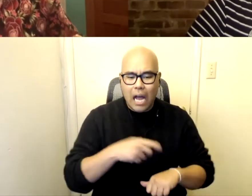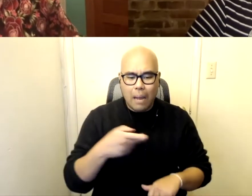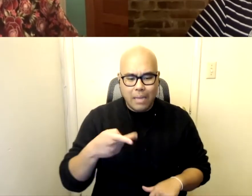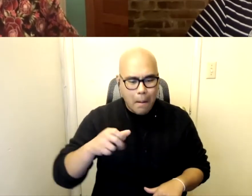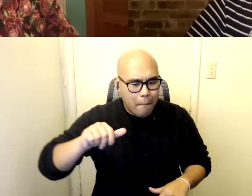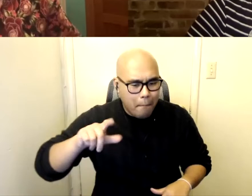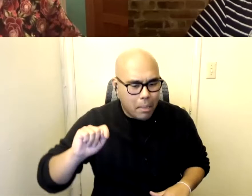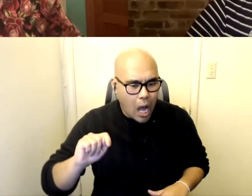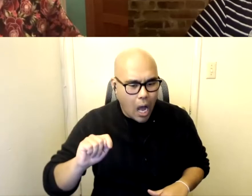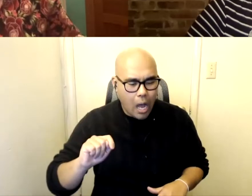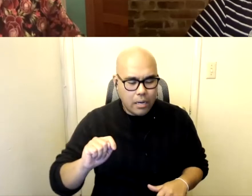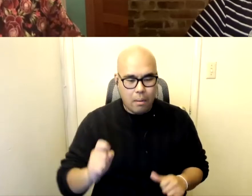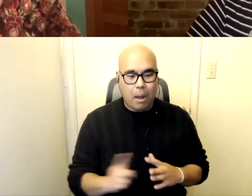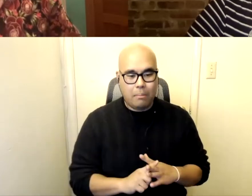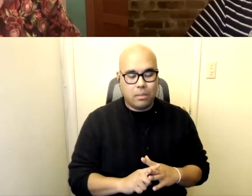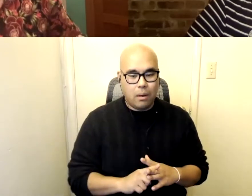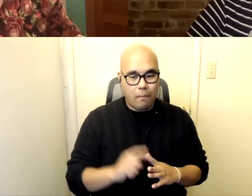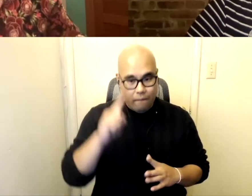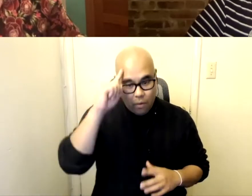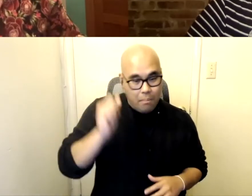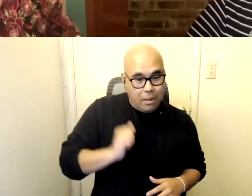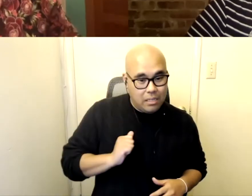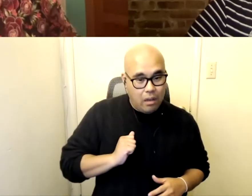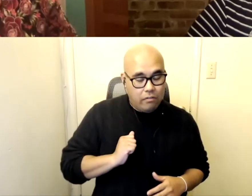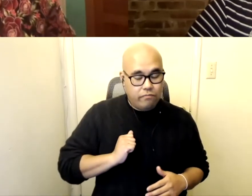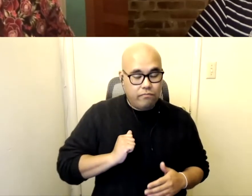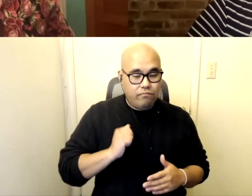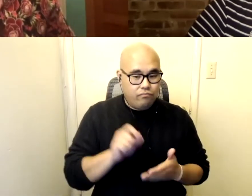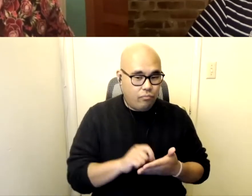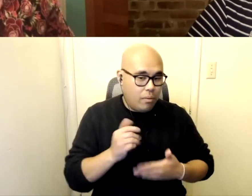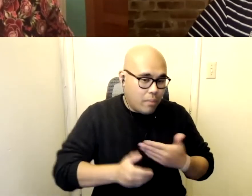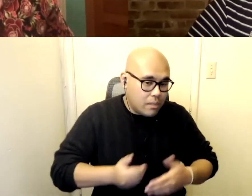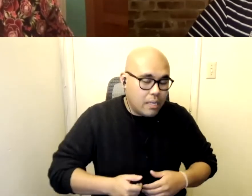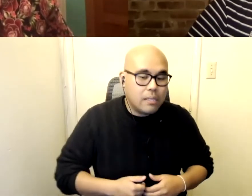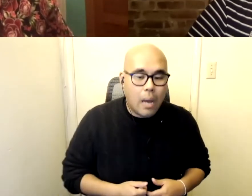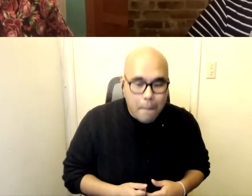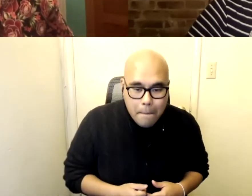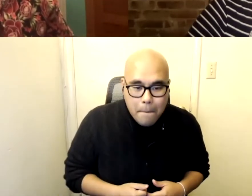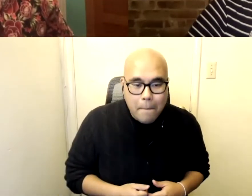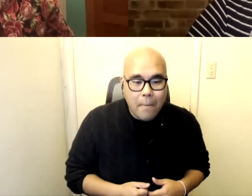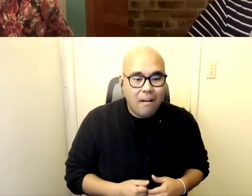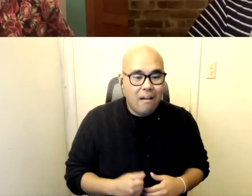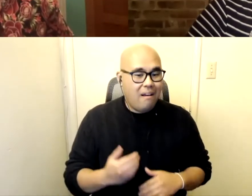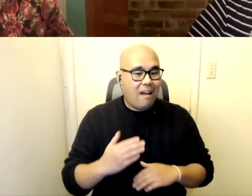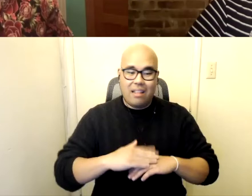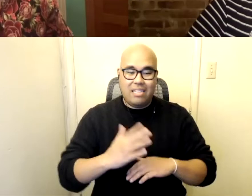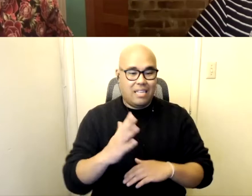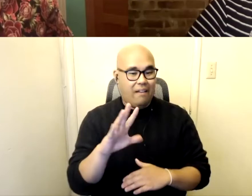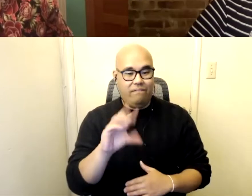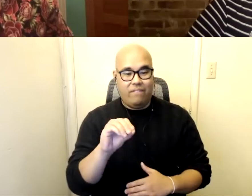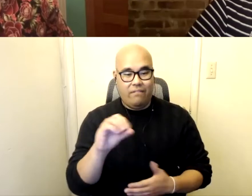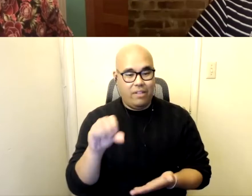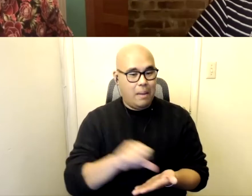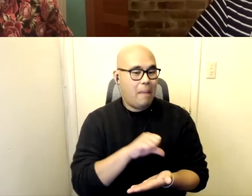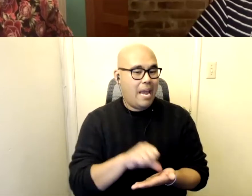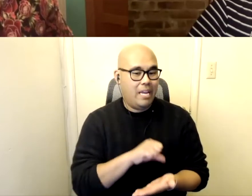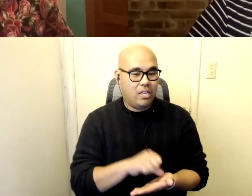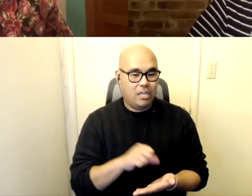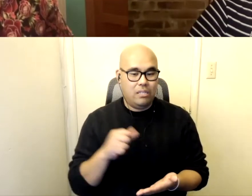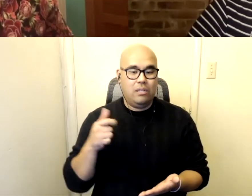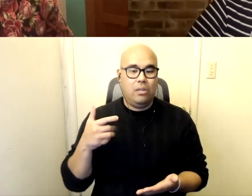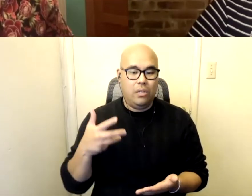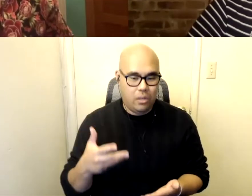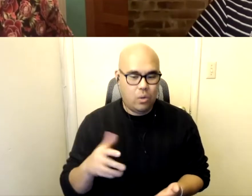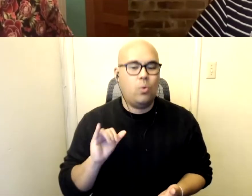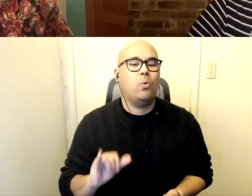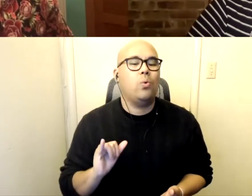comes into it for me is, maybe at least 50 pages into it or something like that.